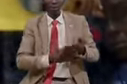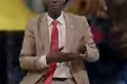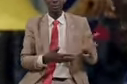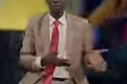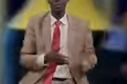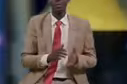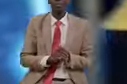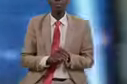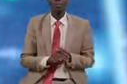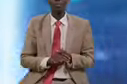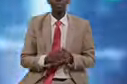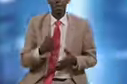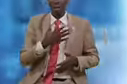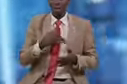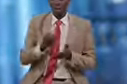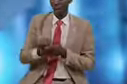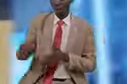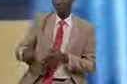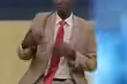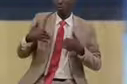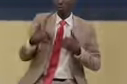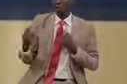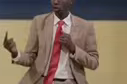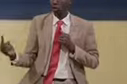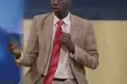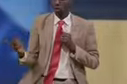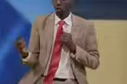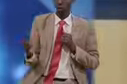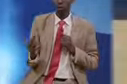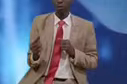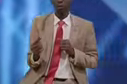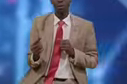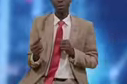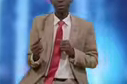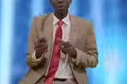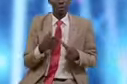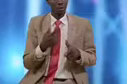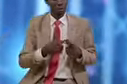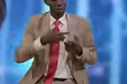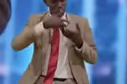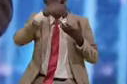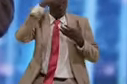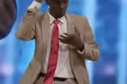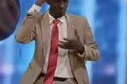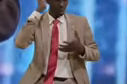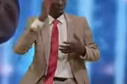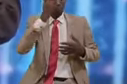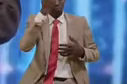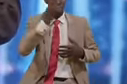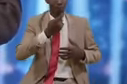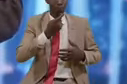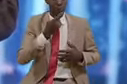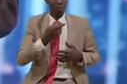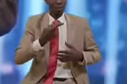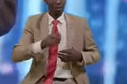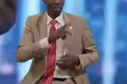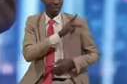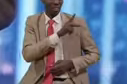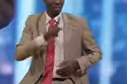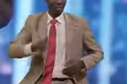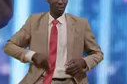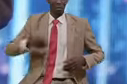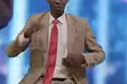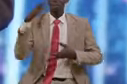And it's coming. Then the lion in front, the king of the forest,